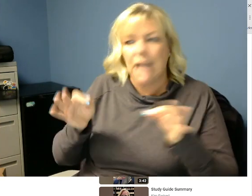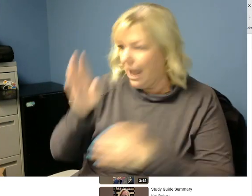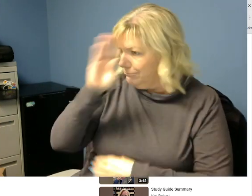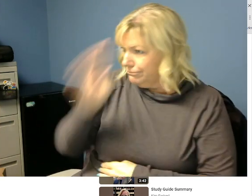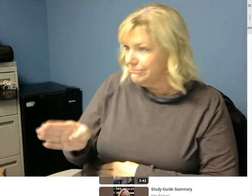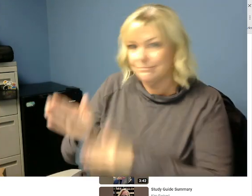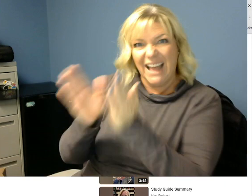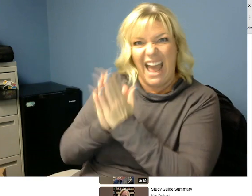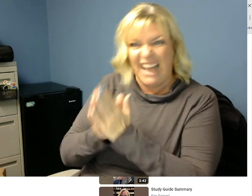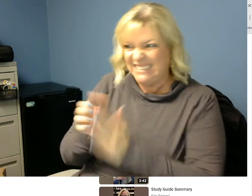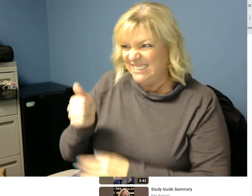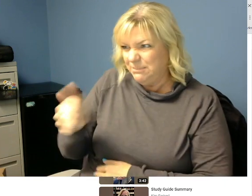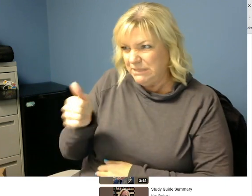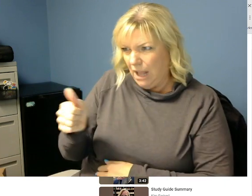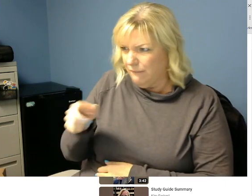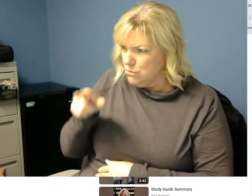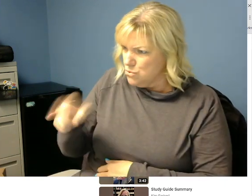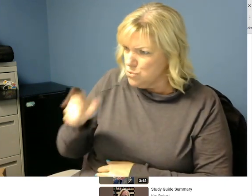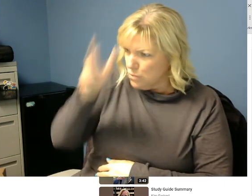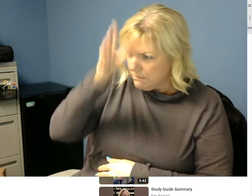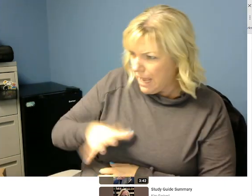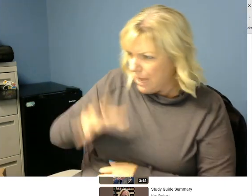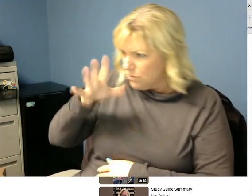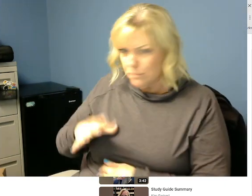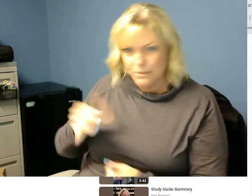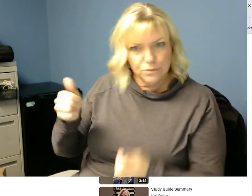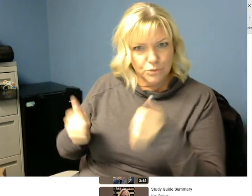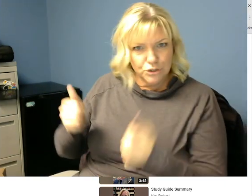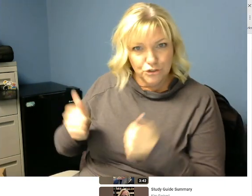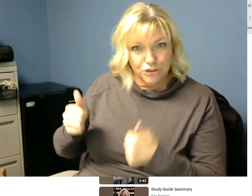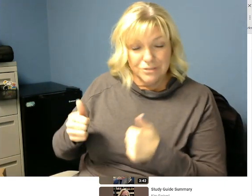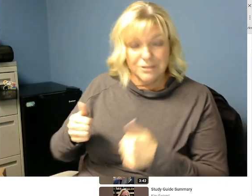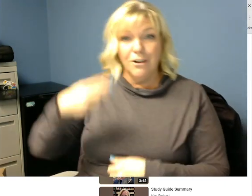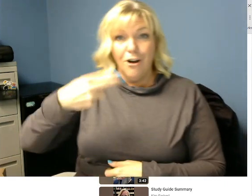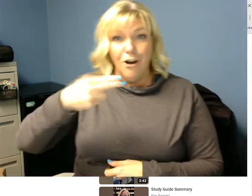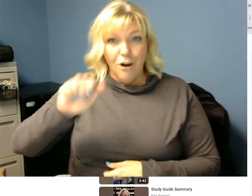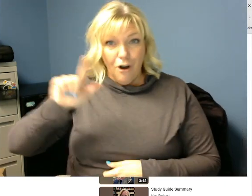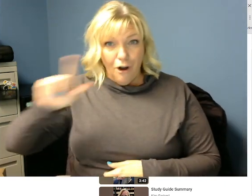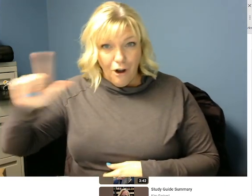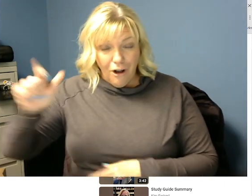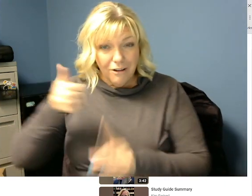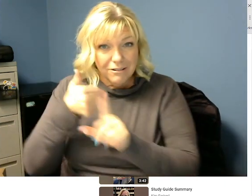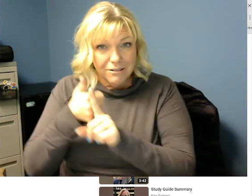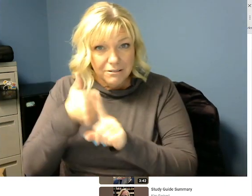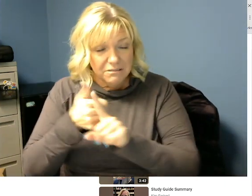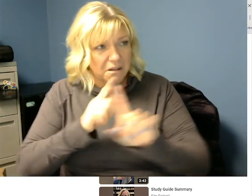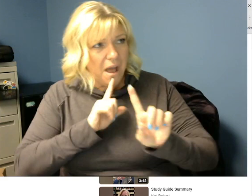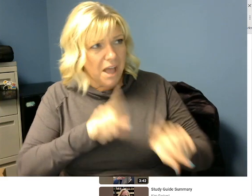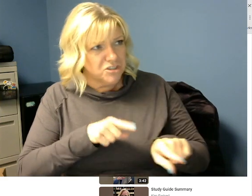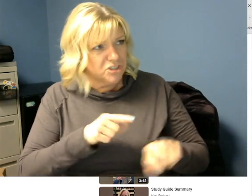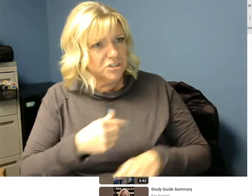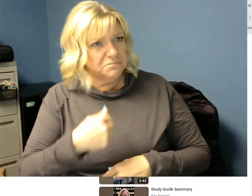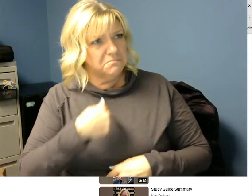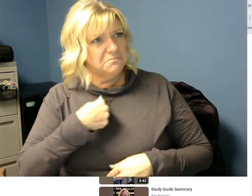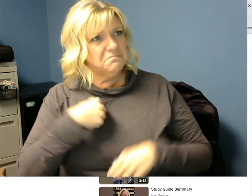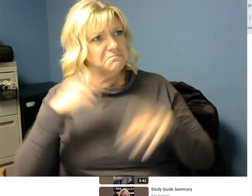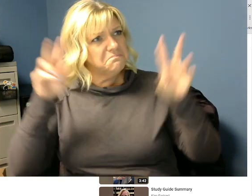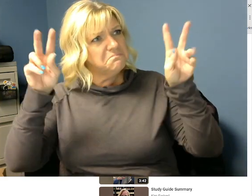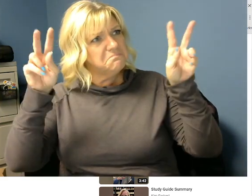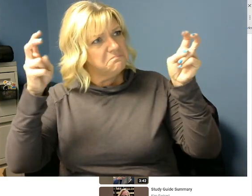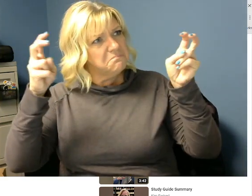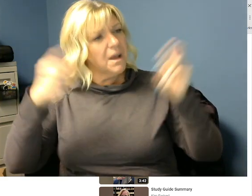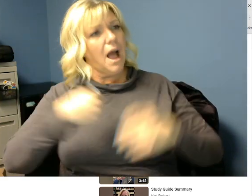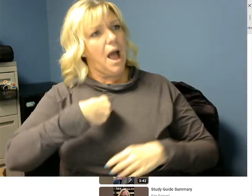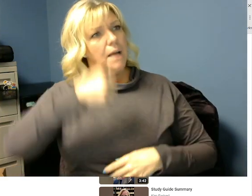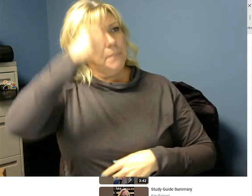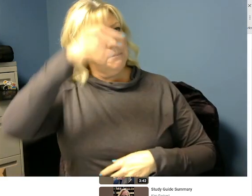for Hall's self-definition. Hall, according to the criminal record, replies, quote, to be both man